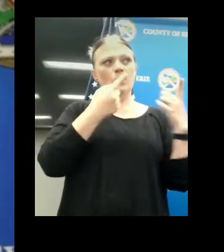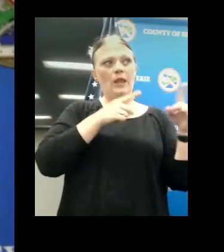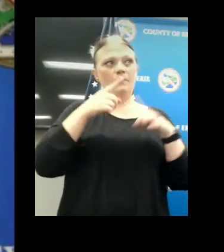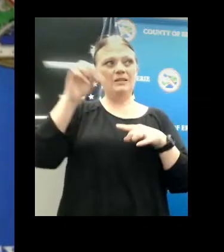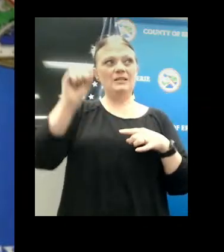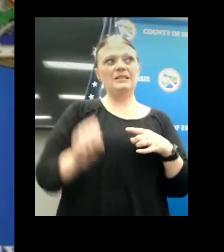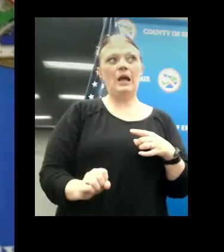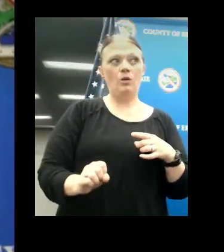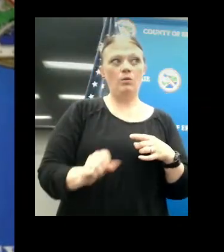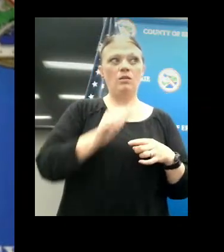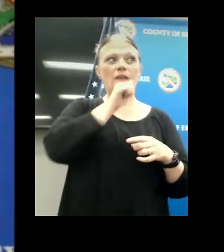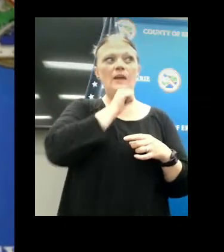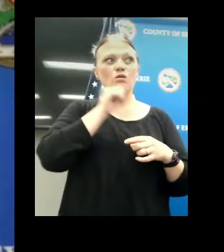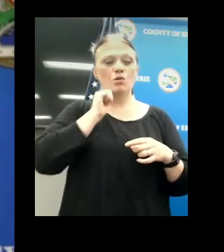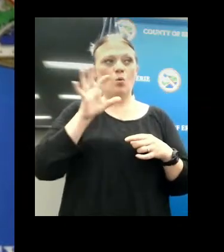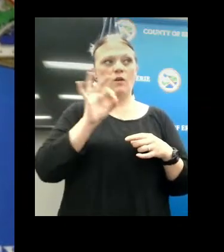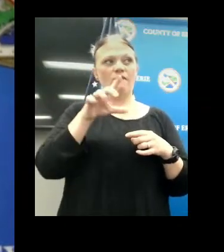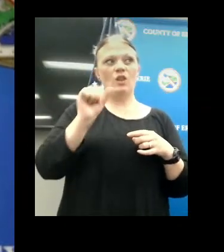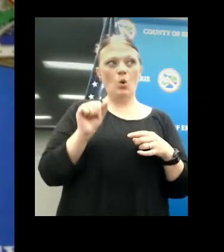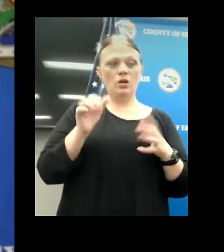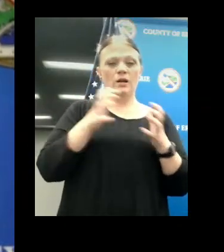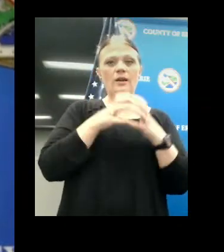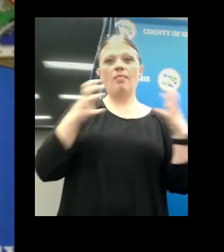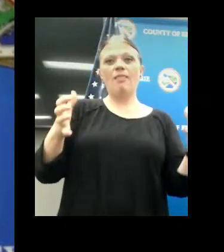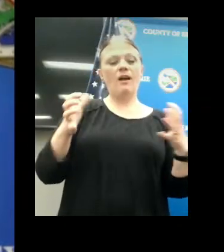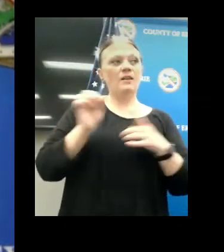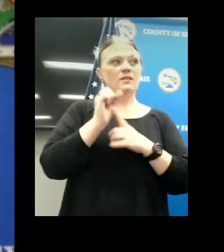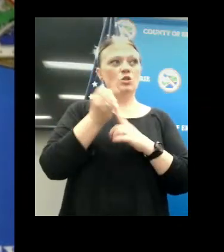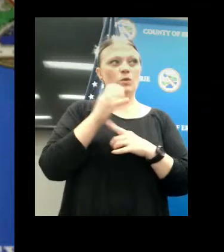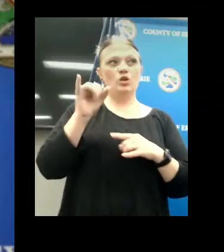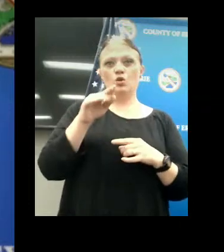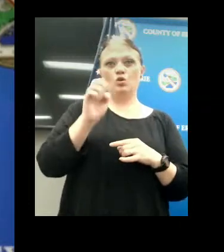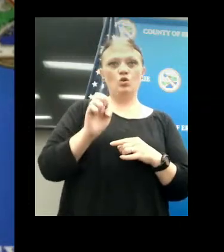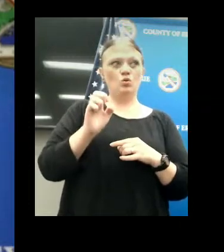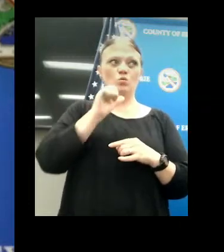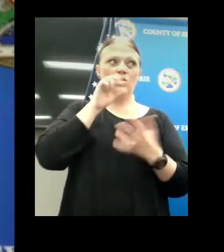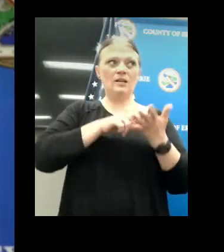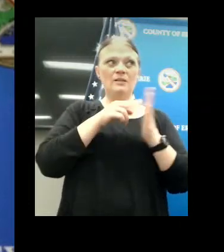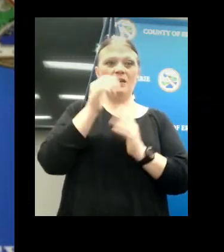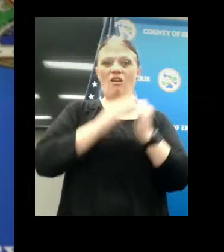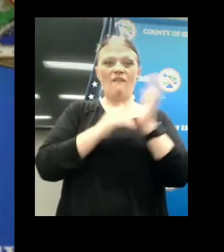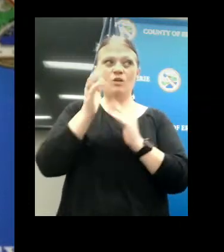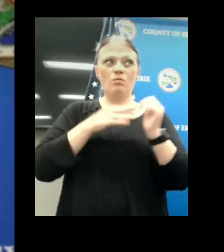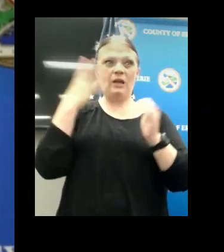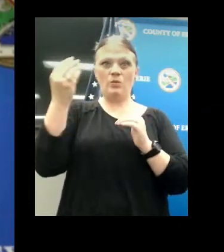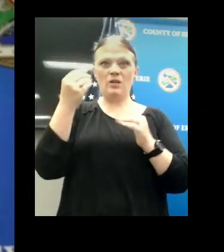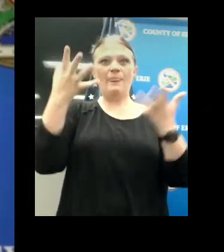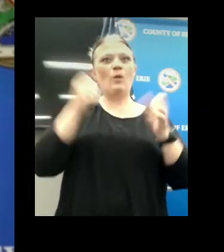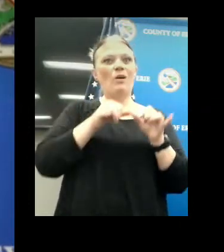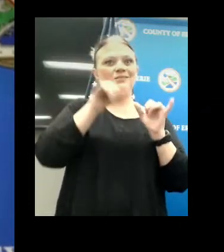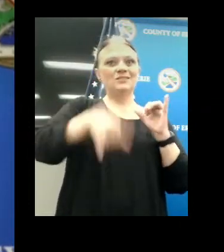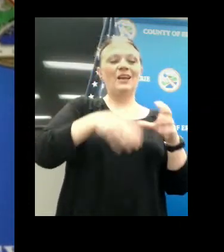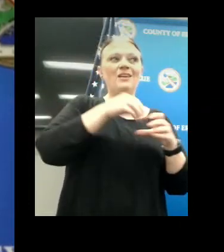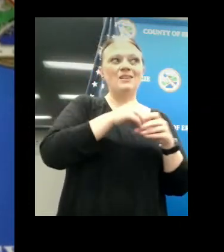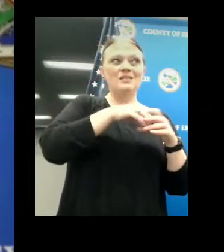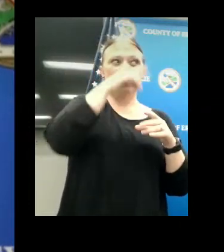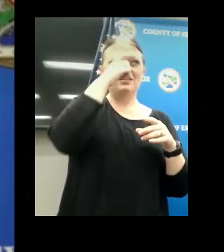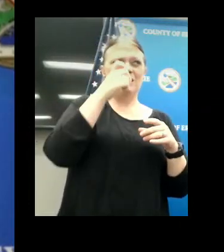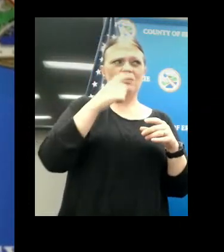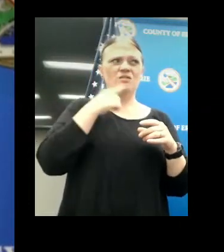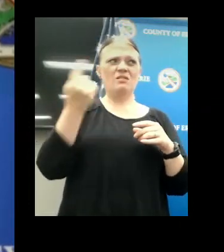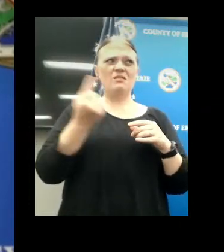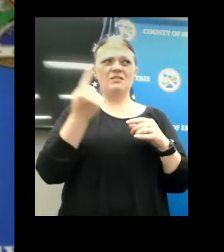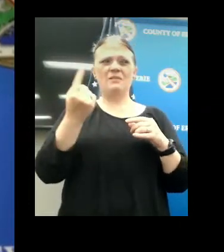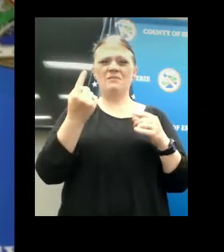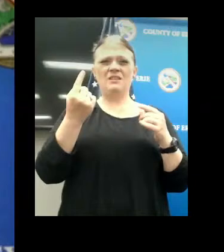South and Arizona, Florida, in a lot of cases, June doesn't mean it's comfortable outside. People want to stay inside during the summer. Is there something